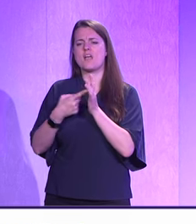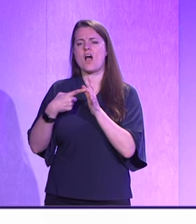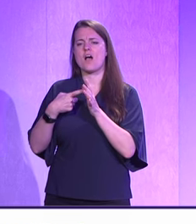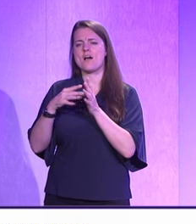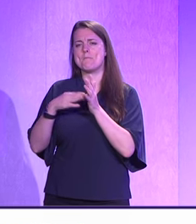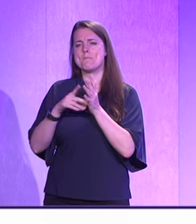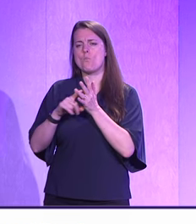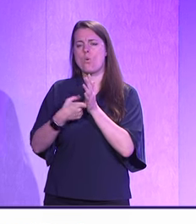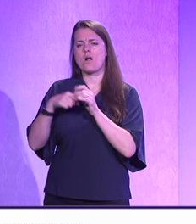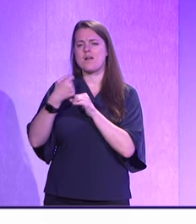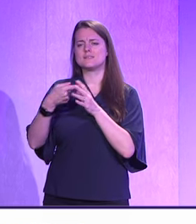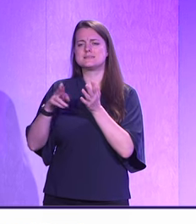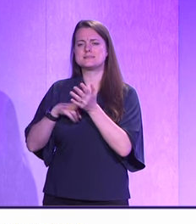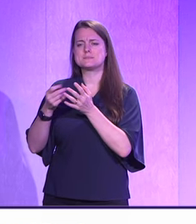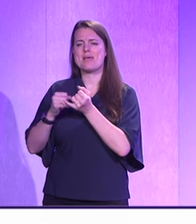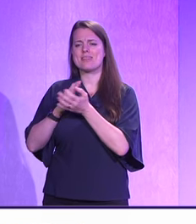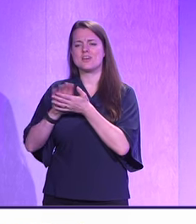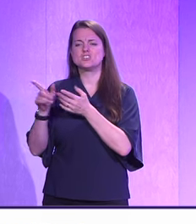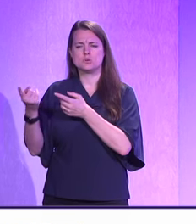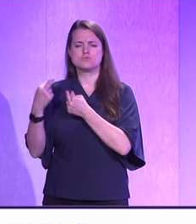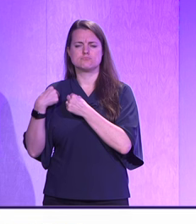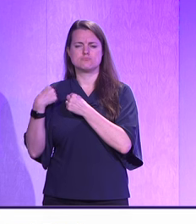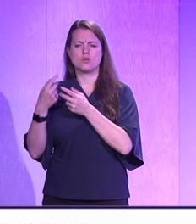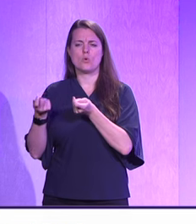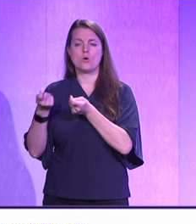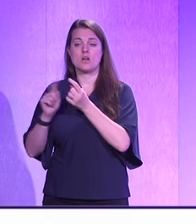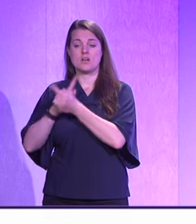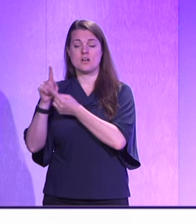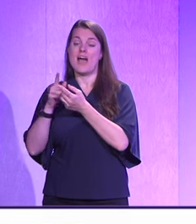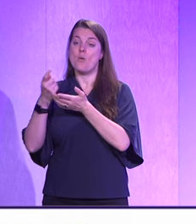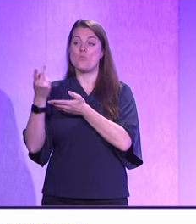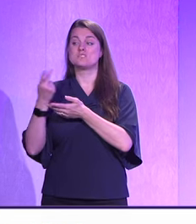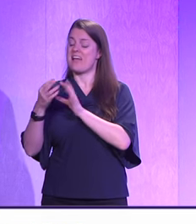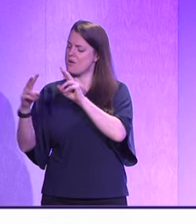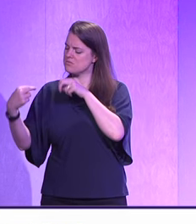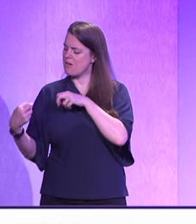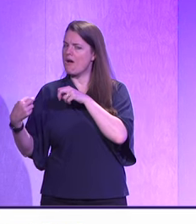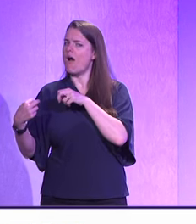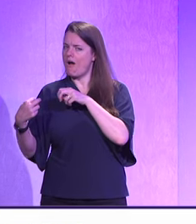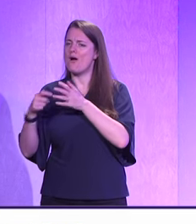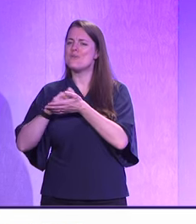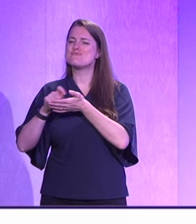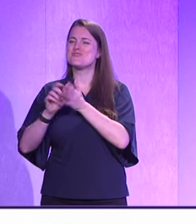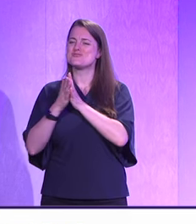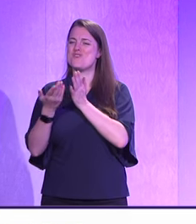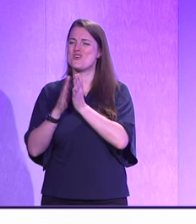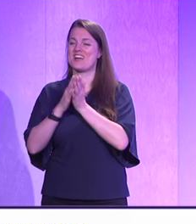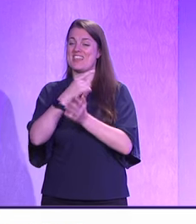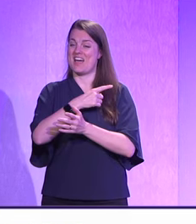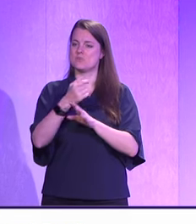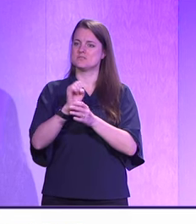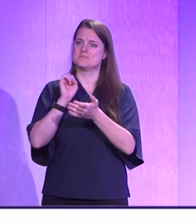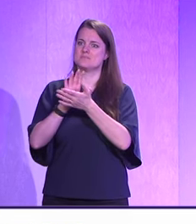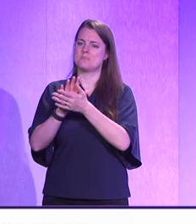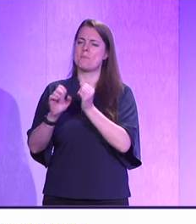was involved in running conferences. She ran them at Financial Times. And we wrote a book, Internal Tech Conferences. This was published just before the Team Topologies